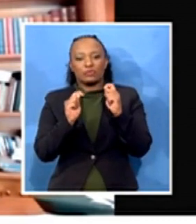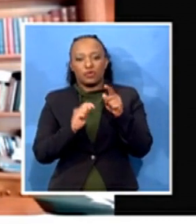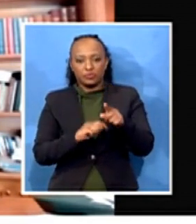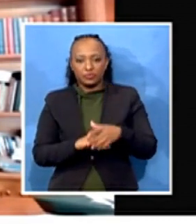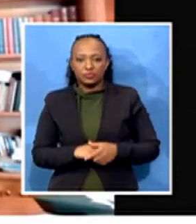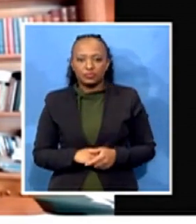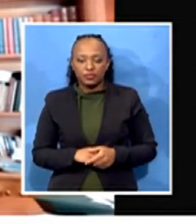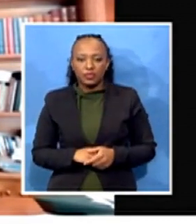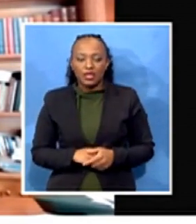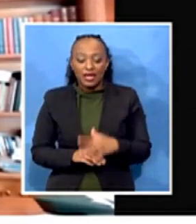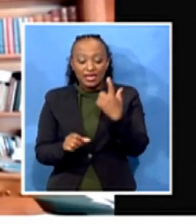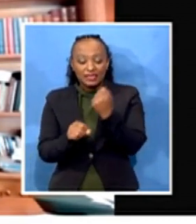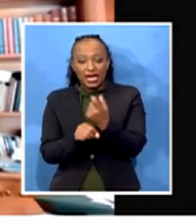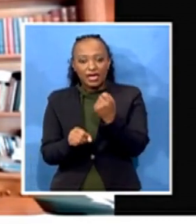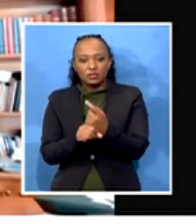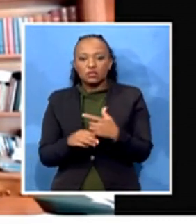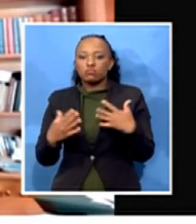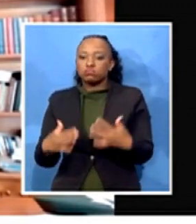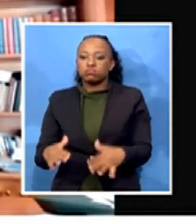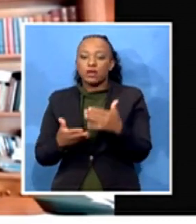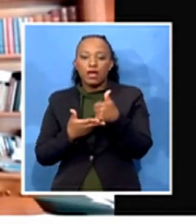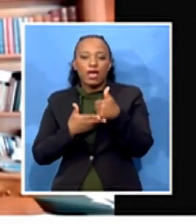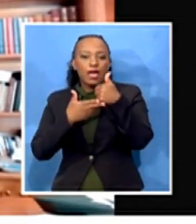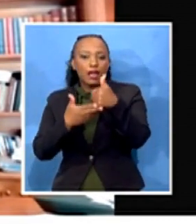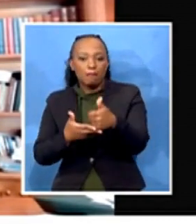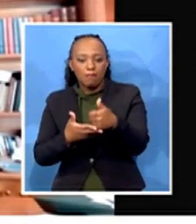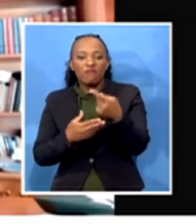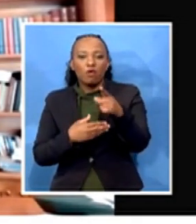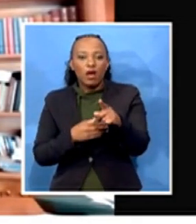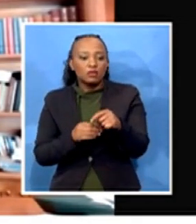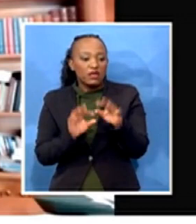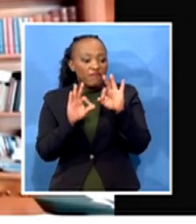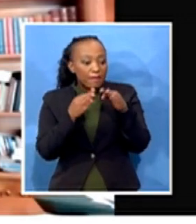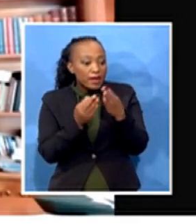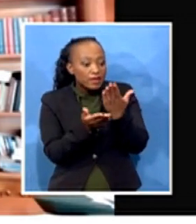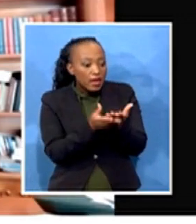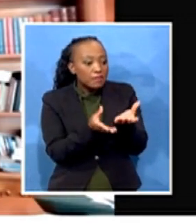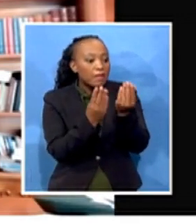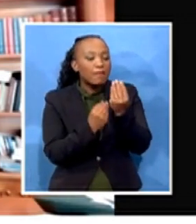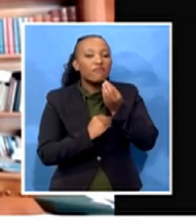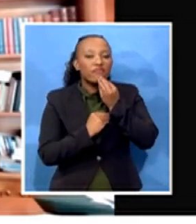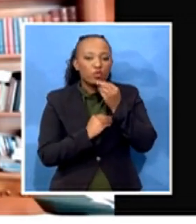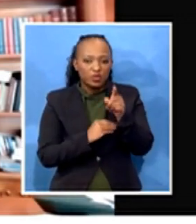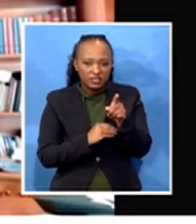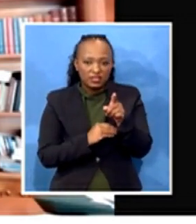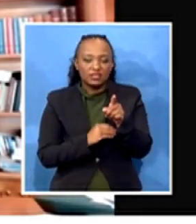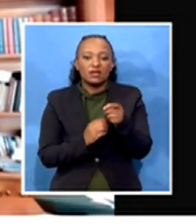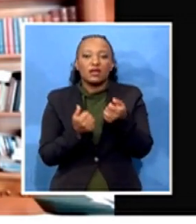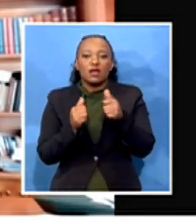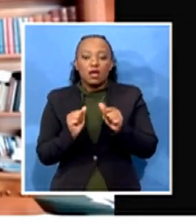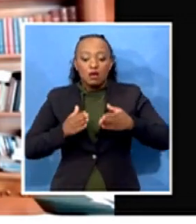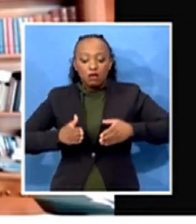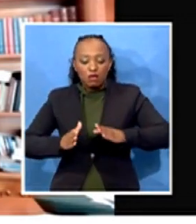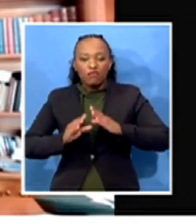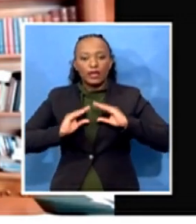bringing bread to the table, providing a road to education, and building